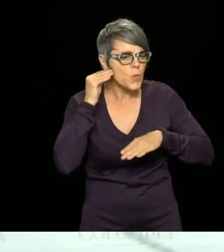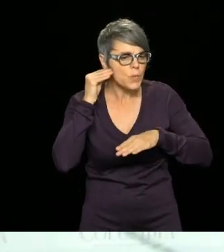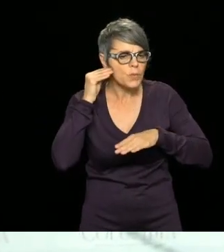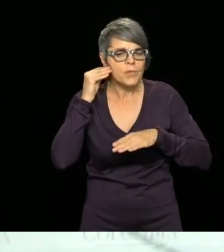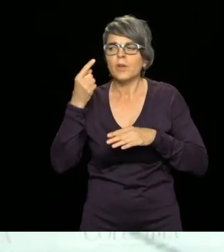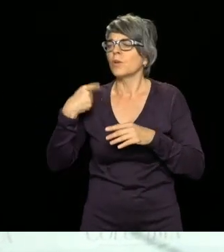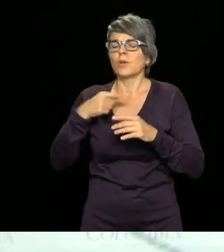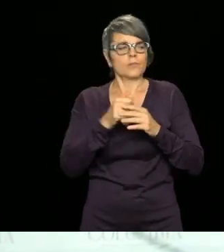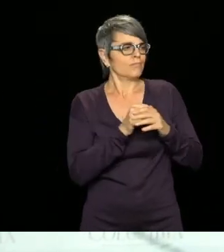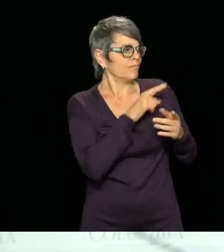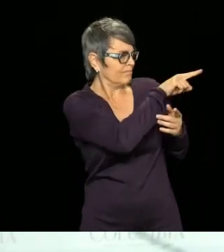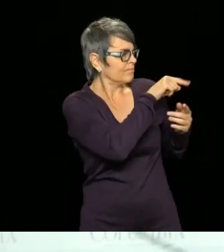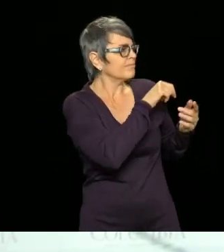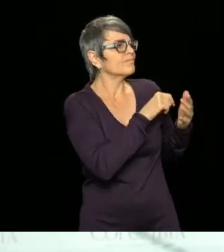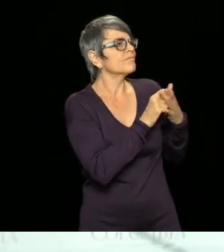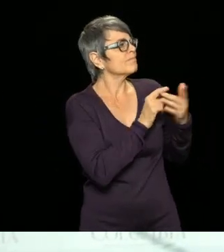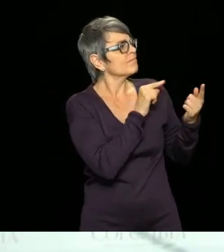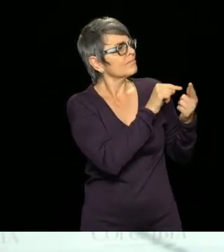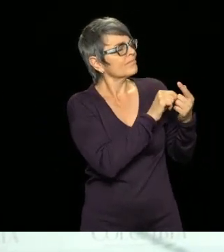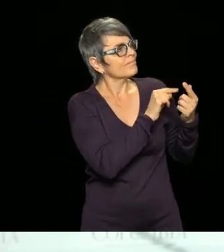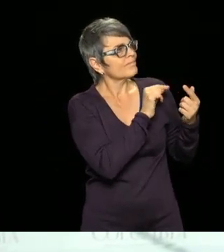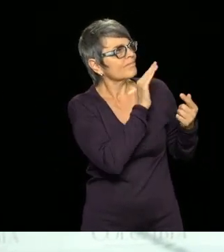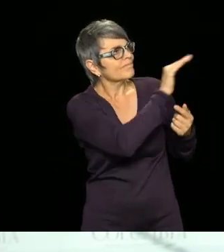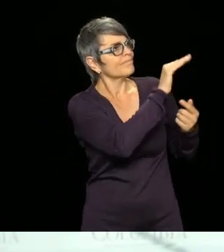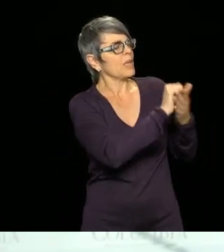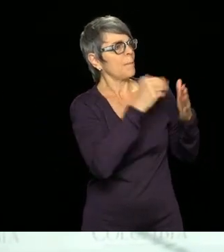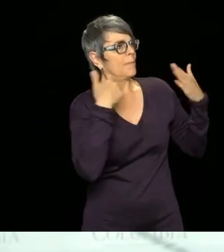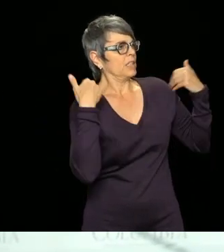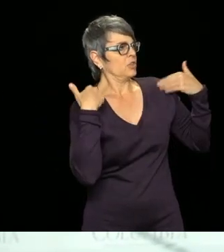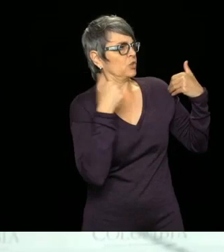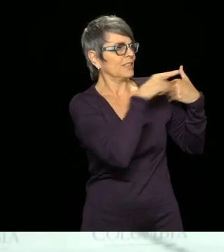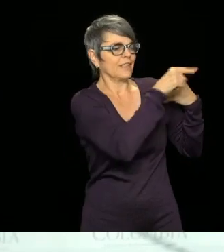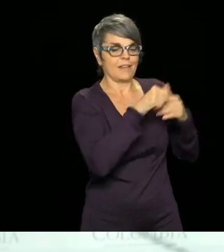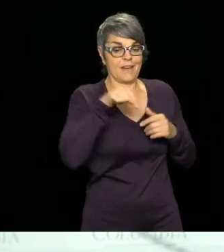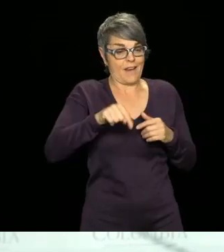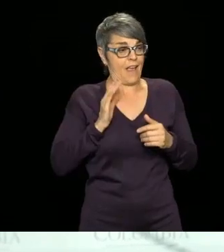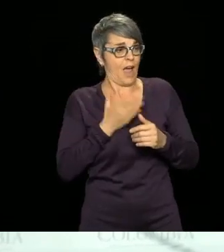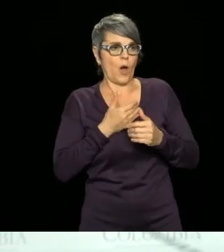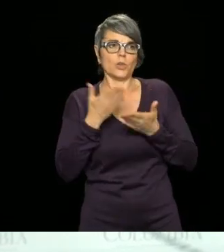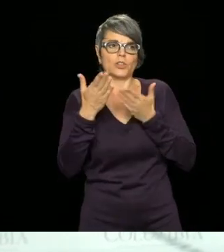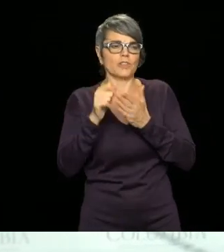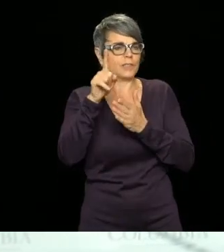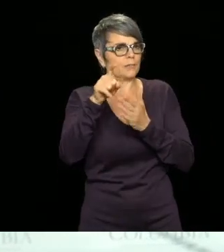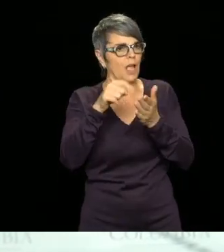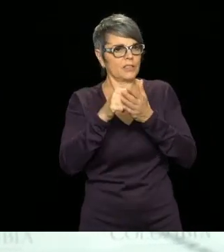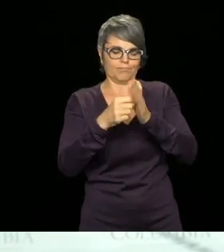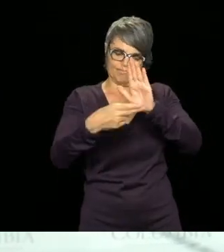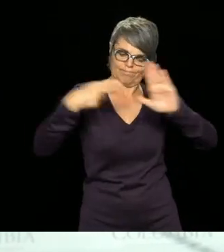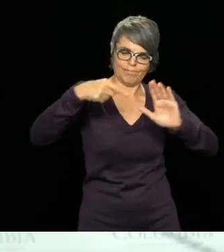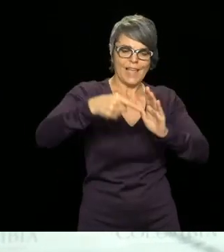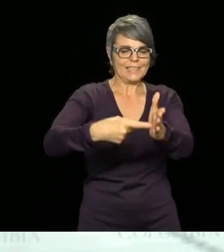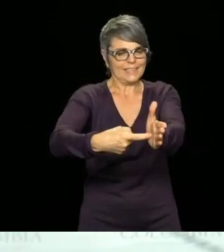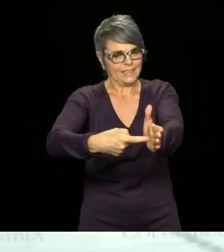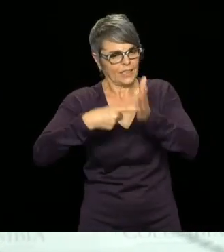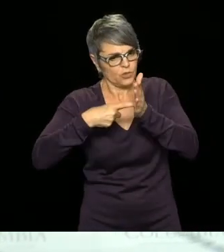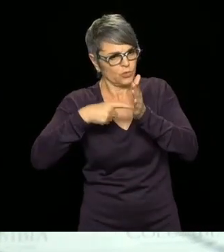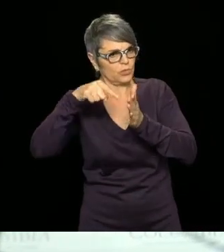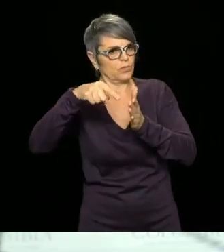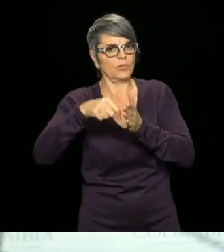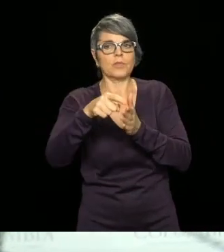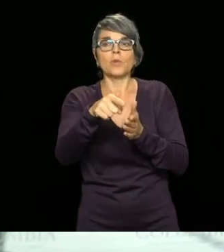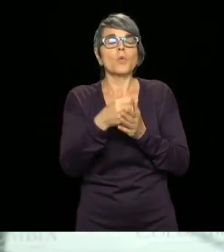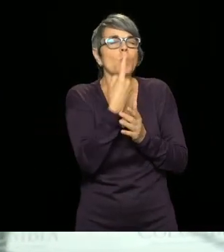as essential, because one of the key aspects of responding to sexual assault is to take survivors to the